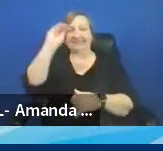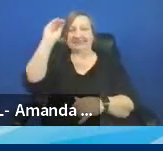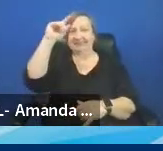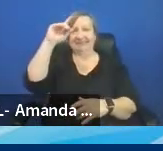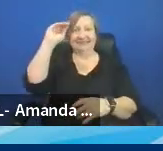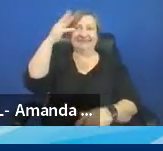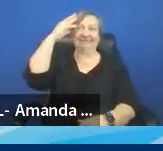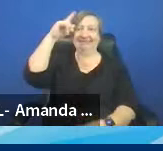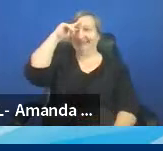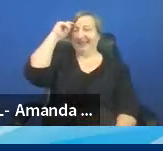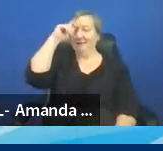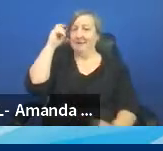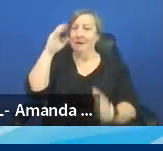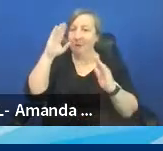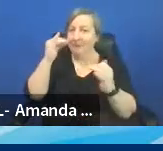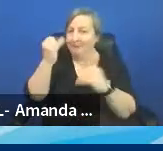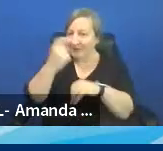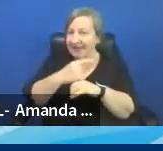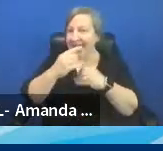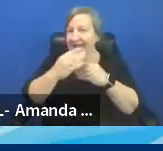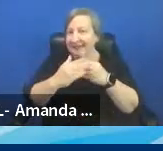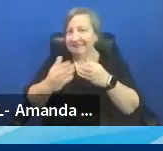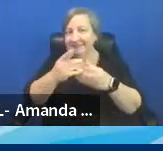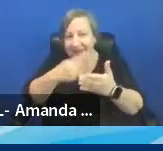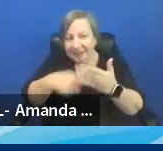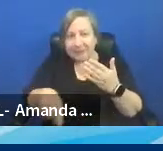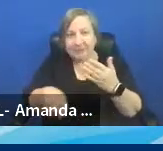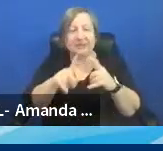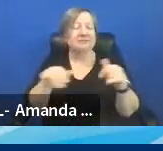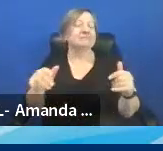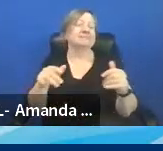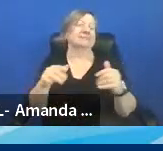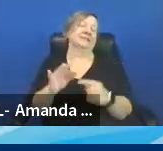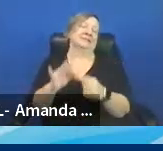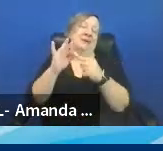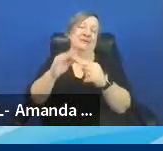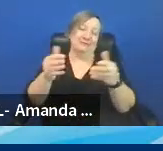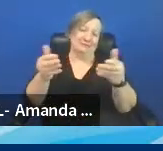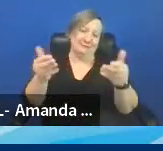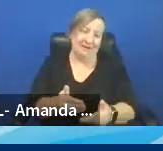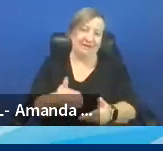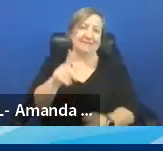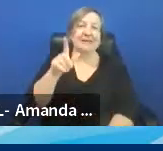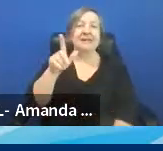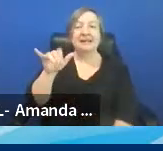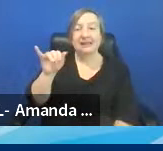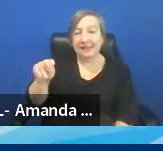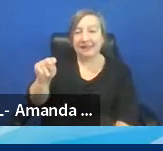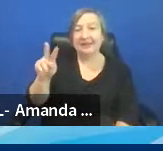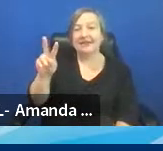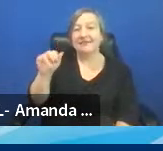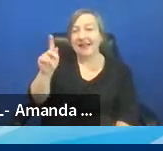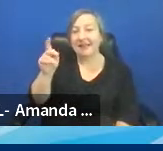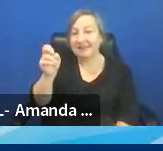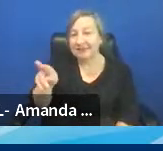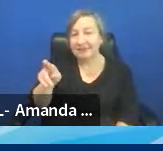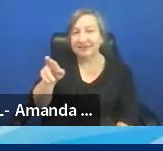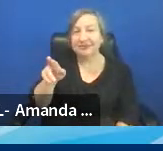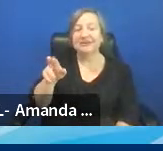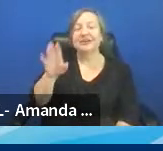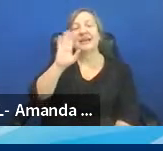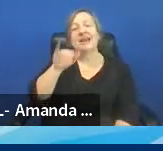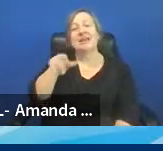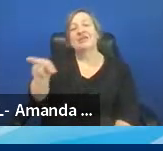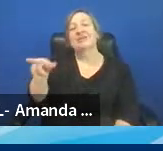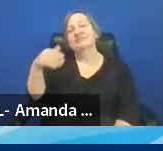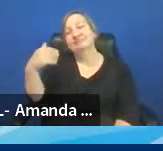tomorrow and through next week. And very special welcome to Lynn Valenter. I know she has been so